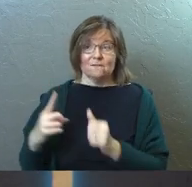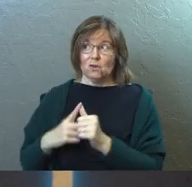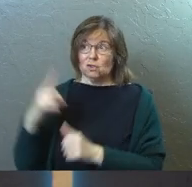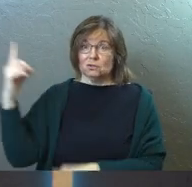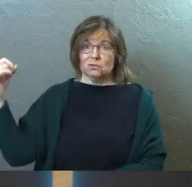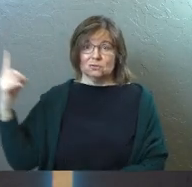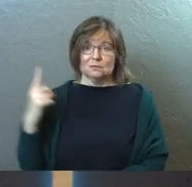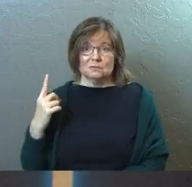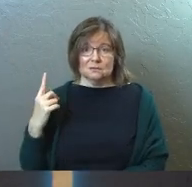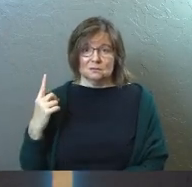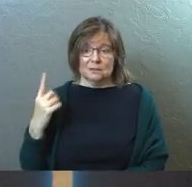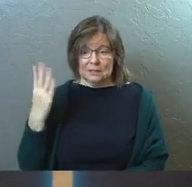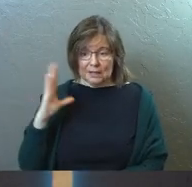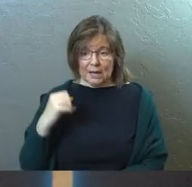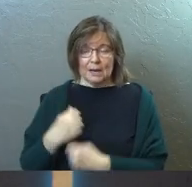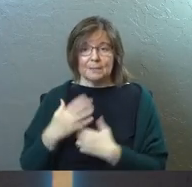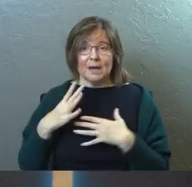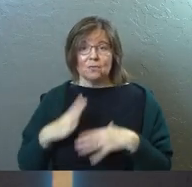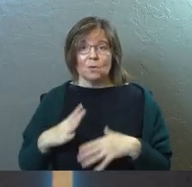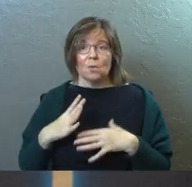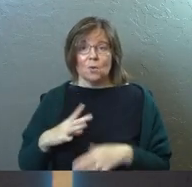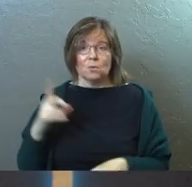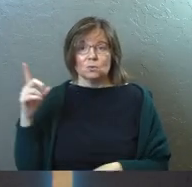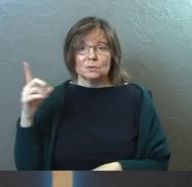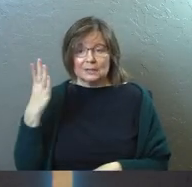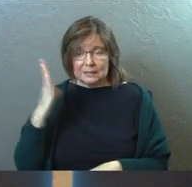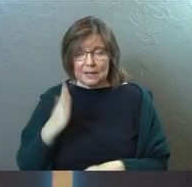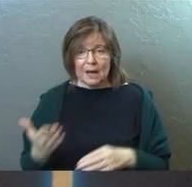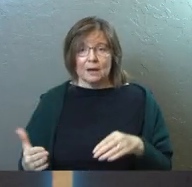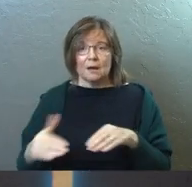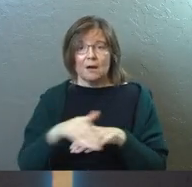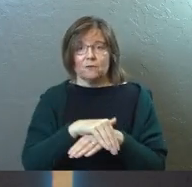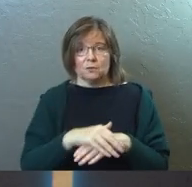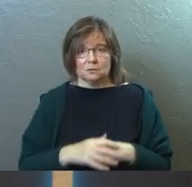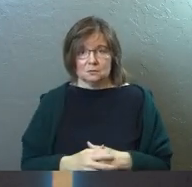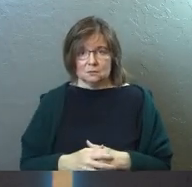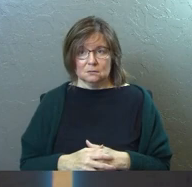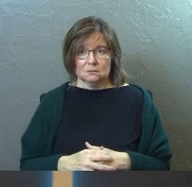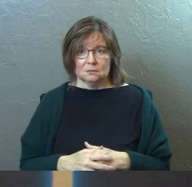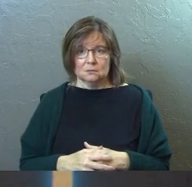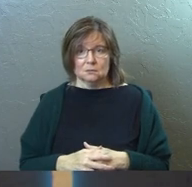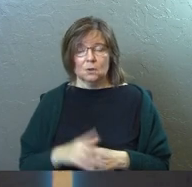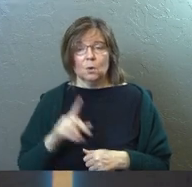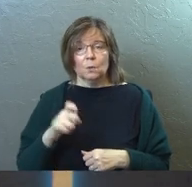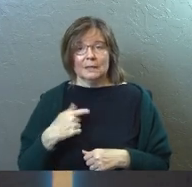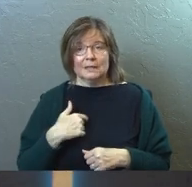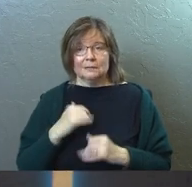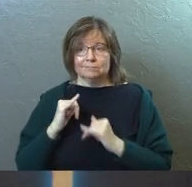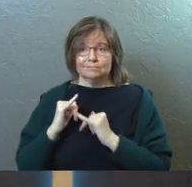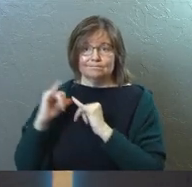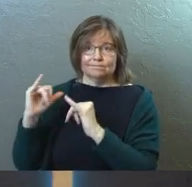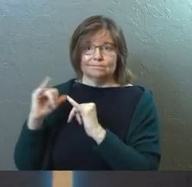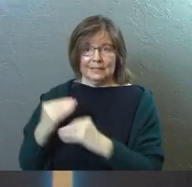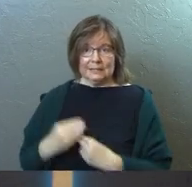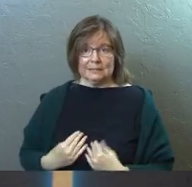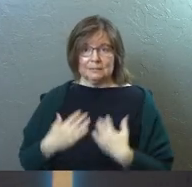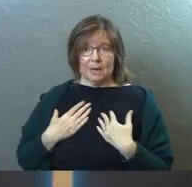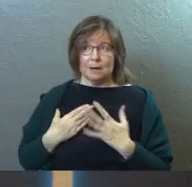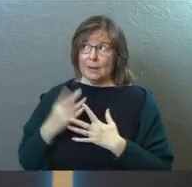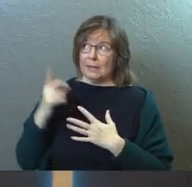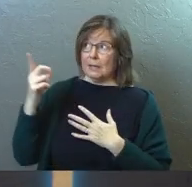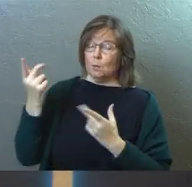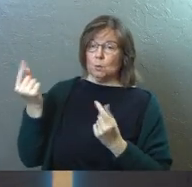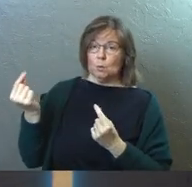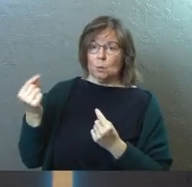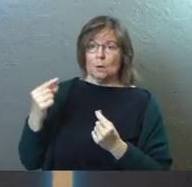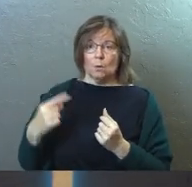first. God made the clothes. God covers. We need to be inspired by Him, and